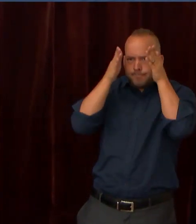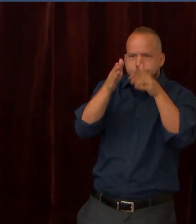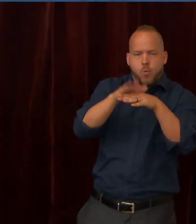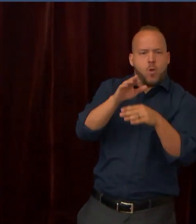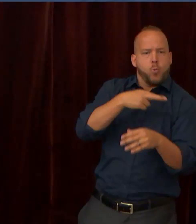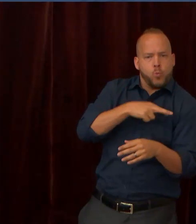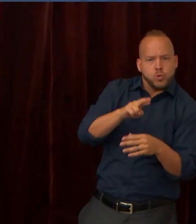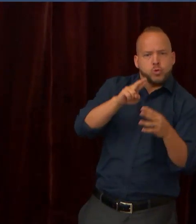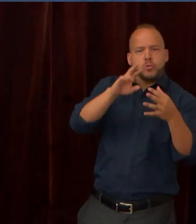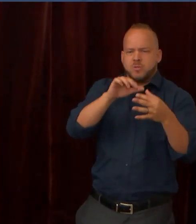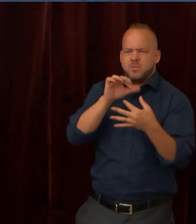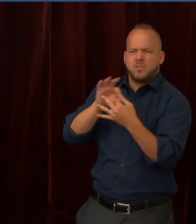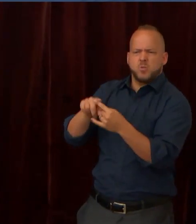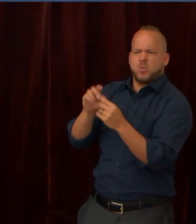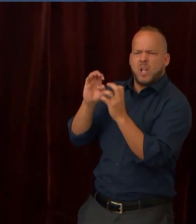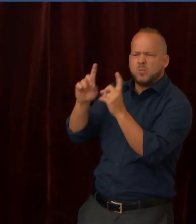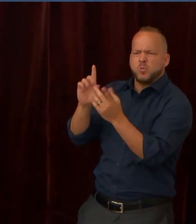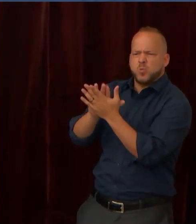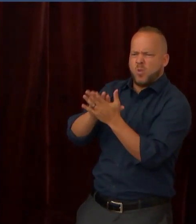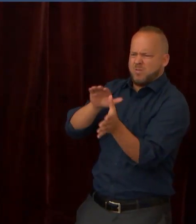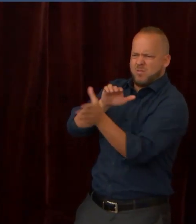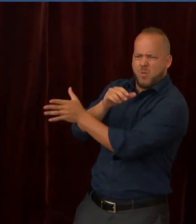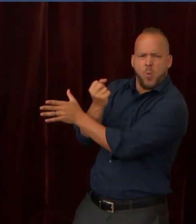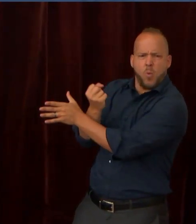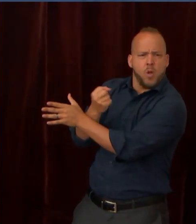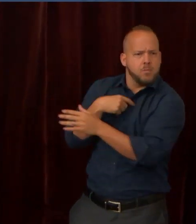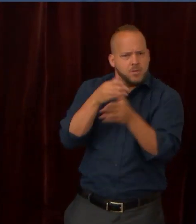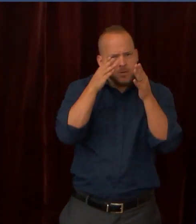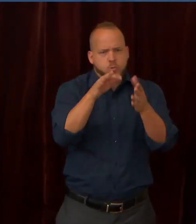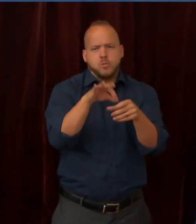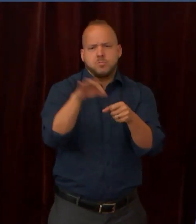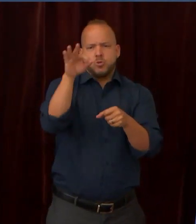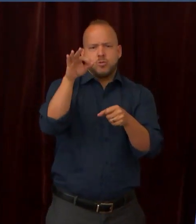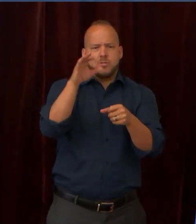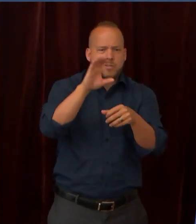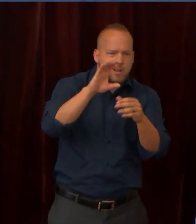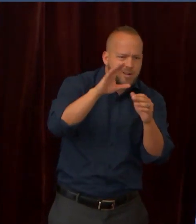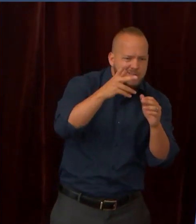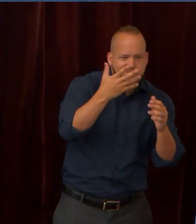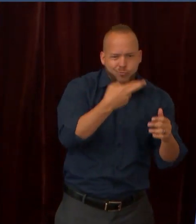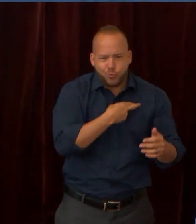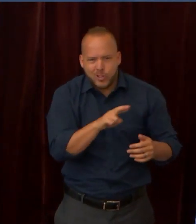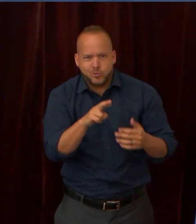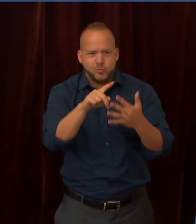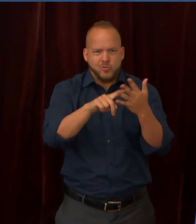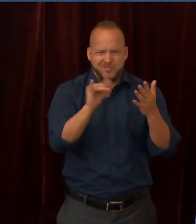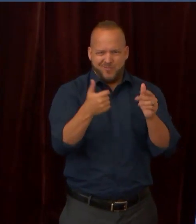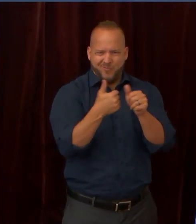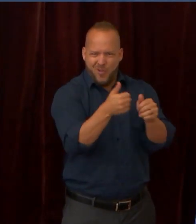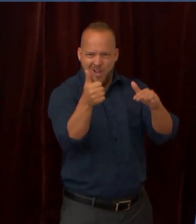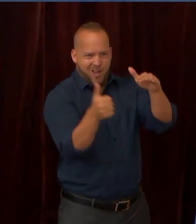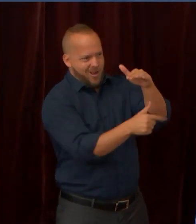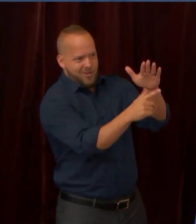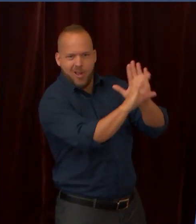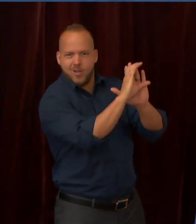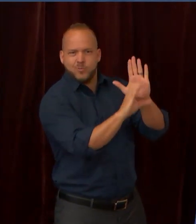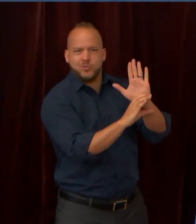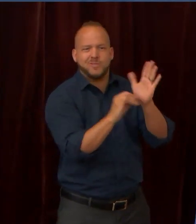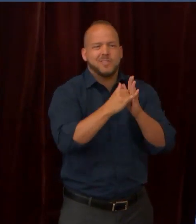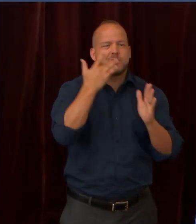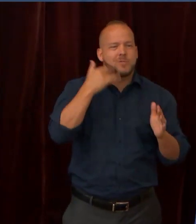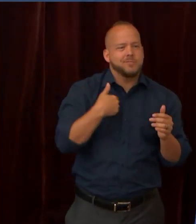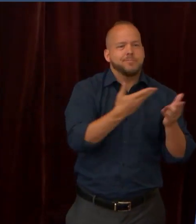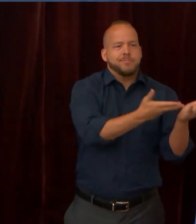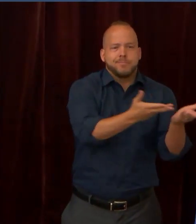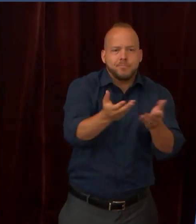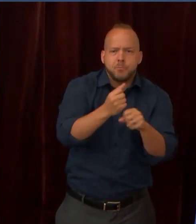deserves an extra degree of acuity in figuring out what is in the realm of the possible. So we have not considered a